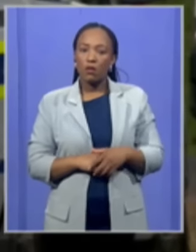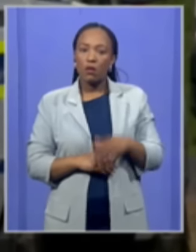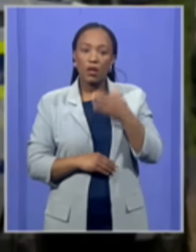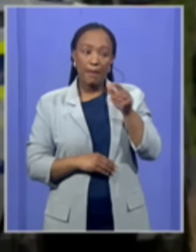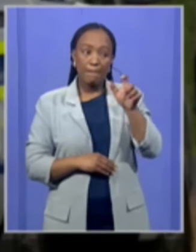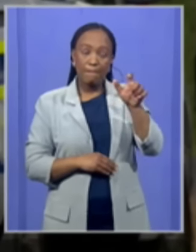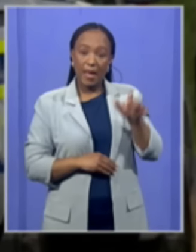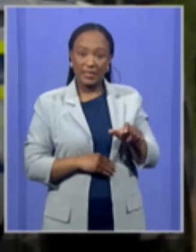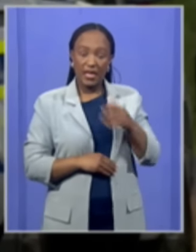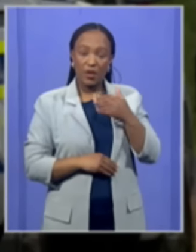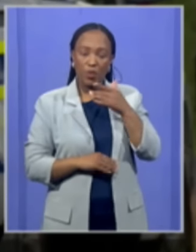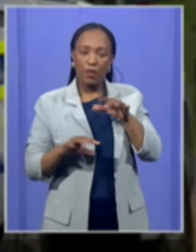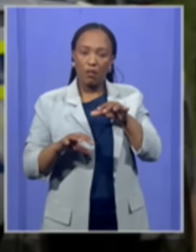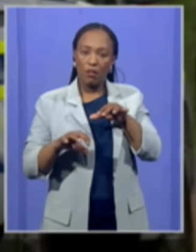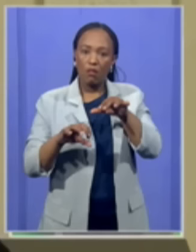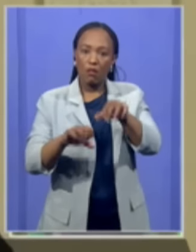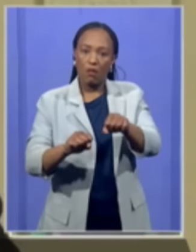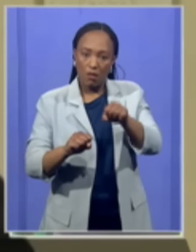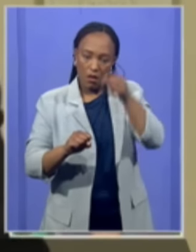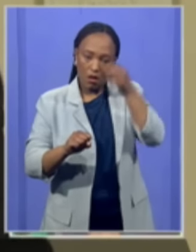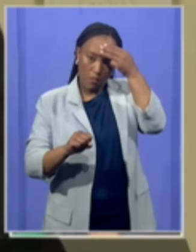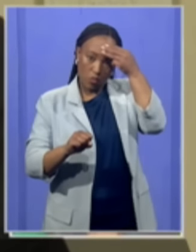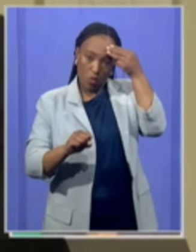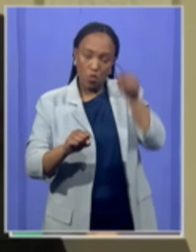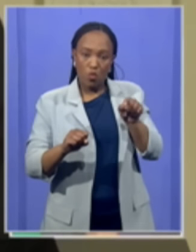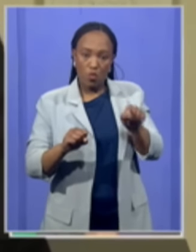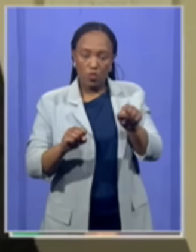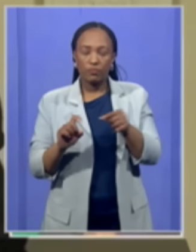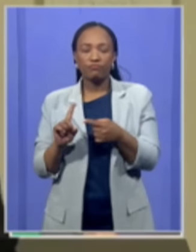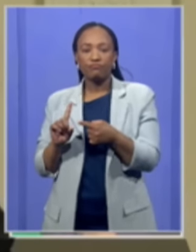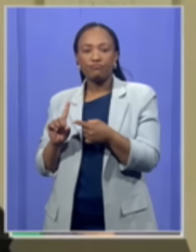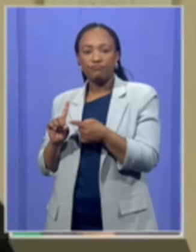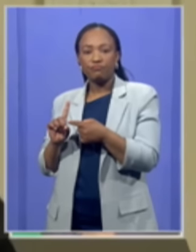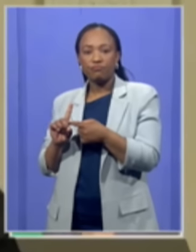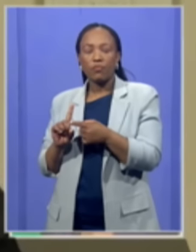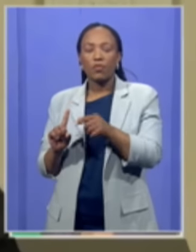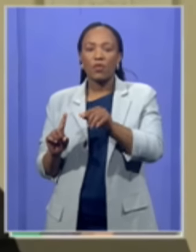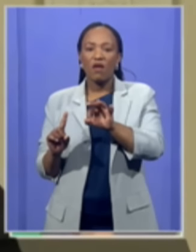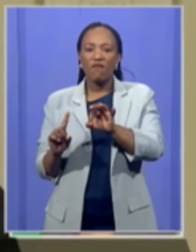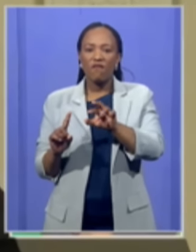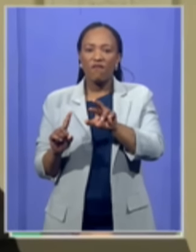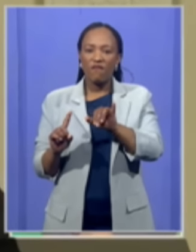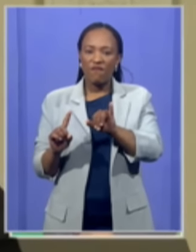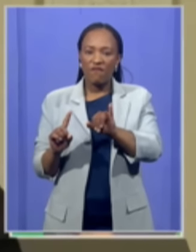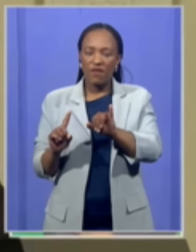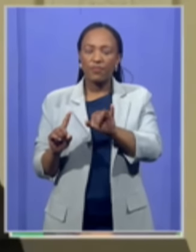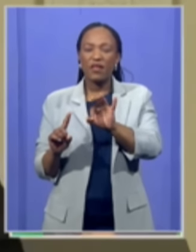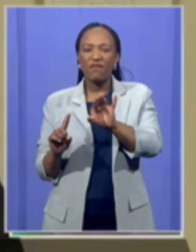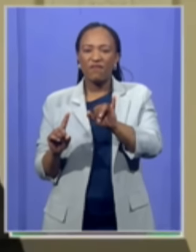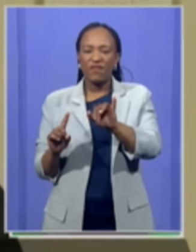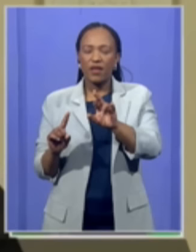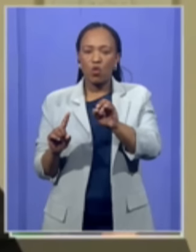I have decided to appoint Professor Firoz Kachalia as acting Minister of